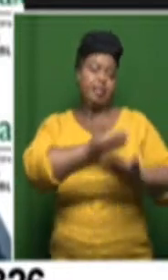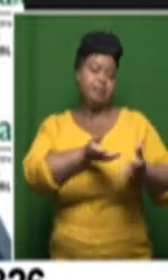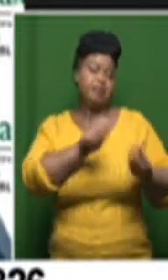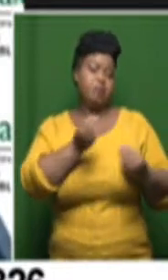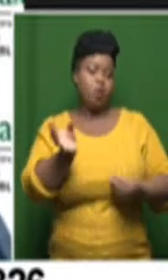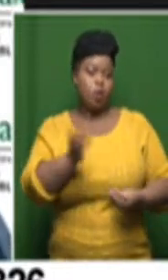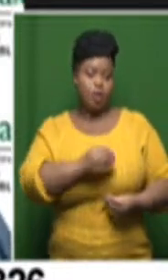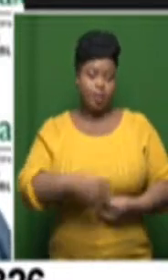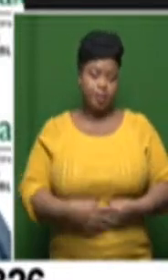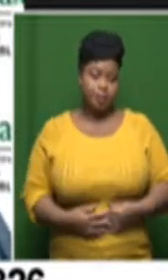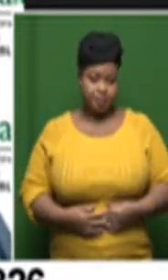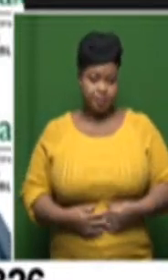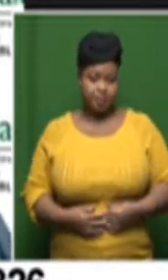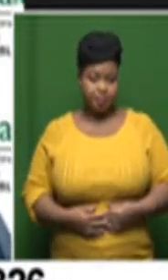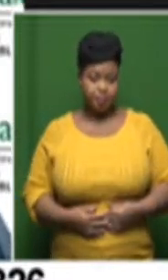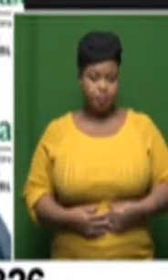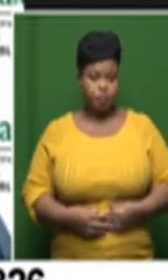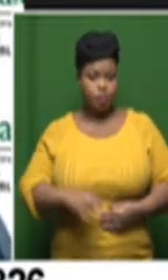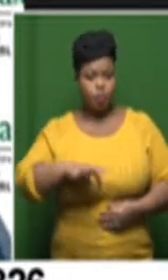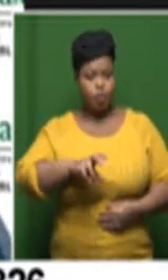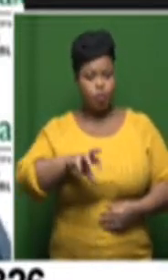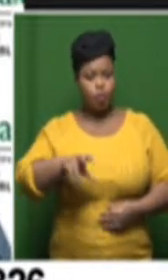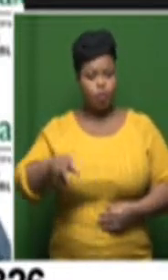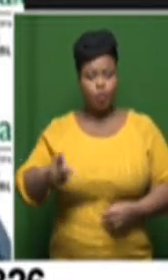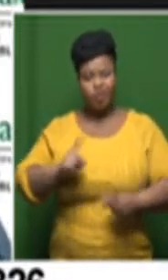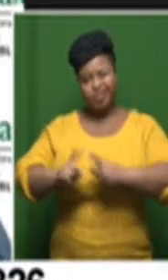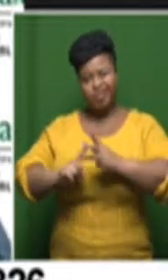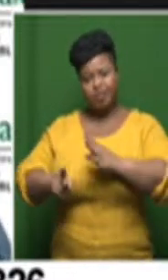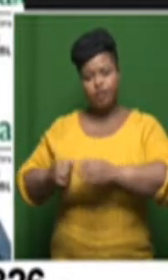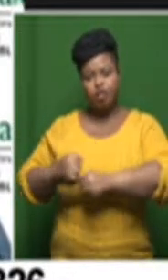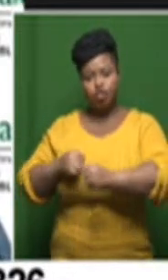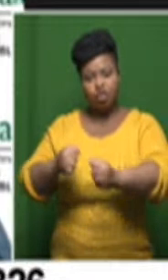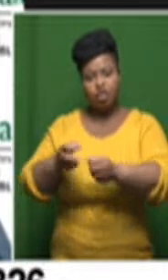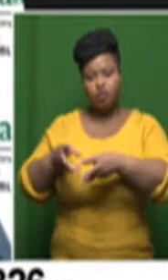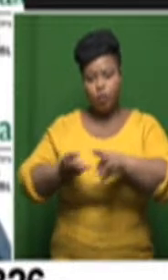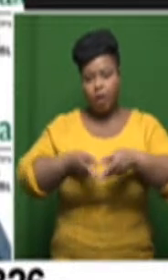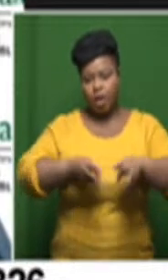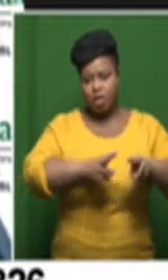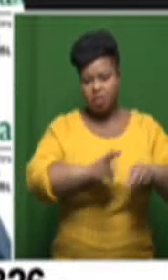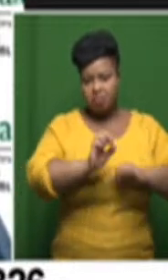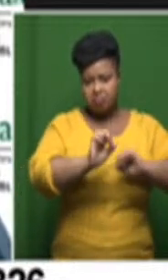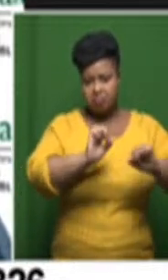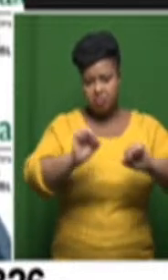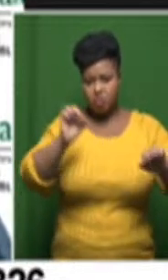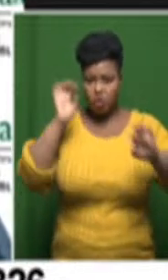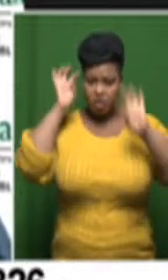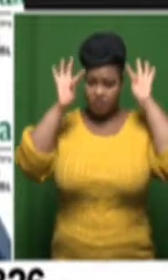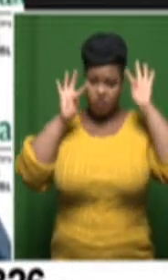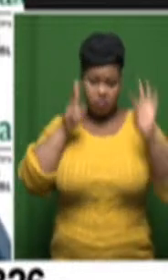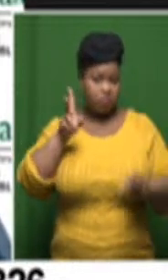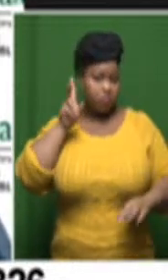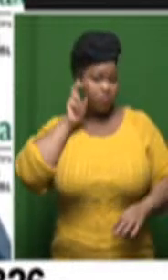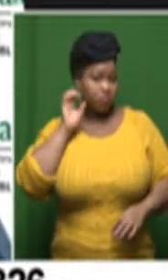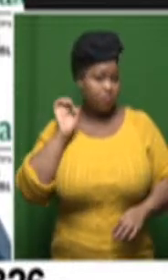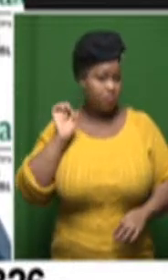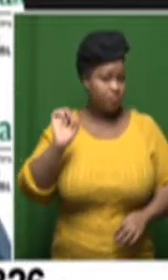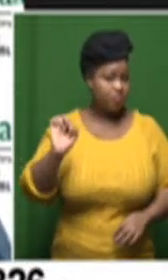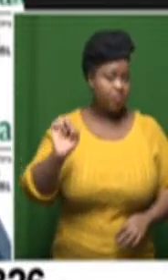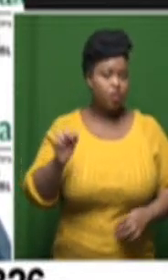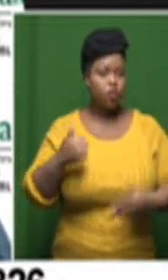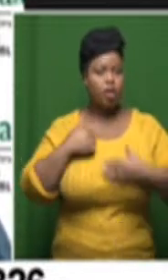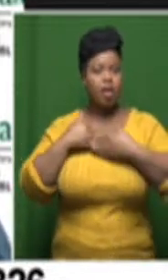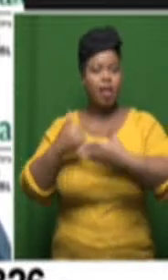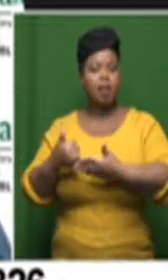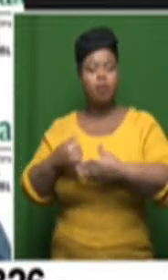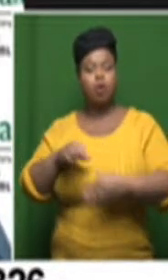concerned. Different provinces have adopted different strategies and innovation. Today we are going to hear the innovation that assisted